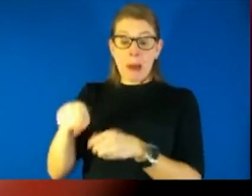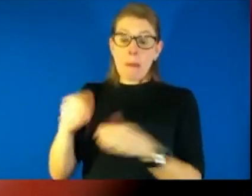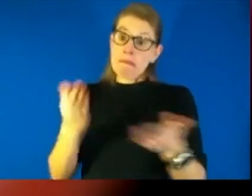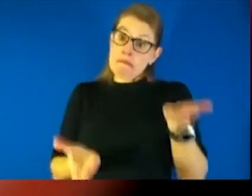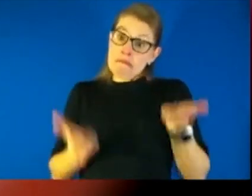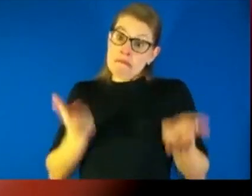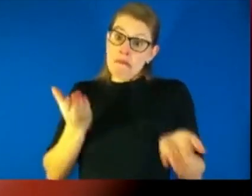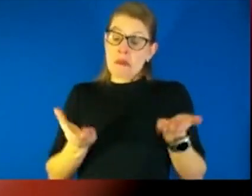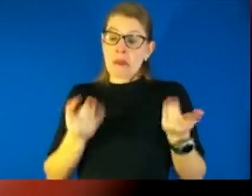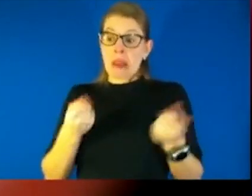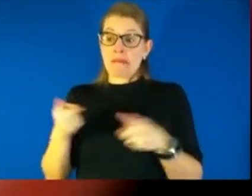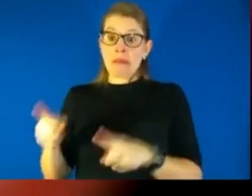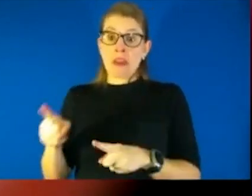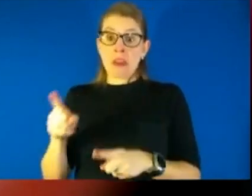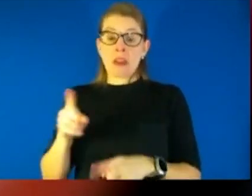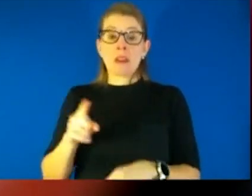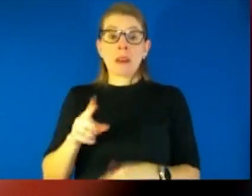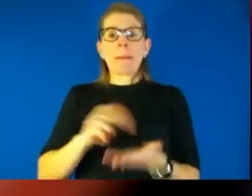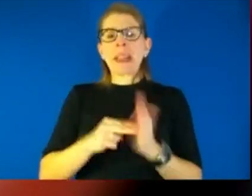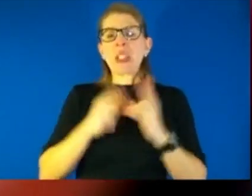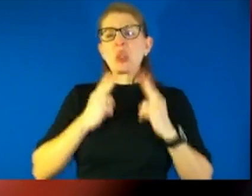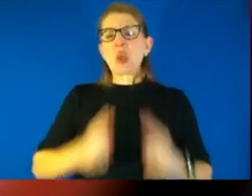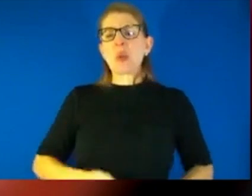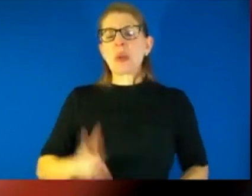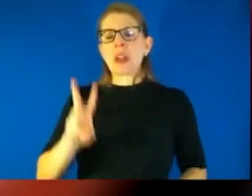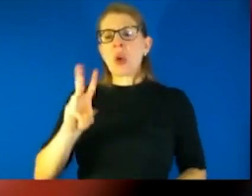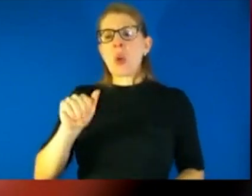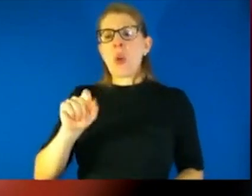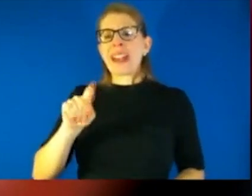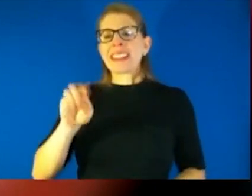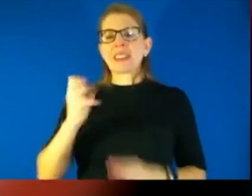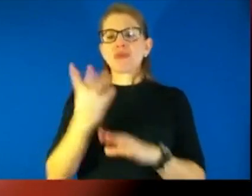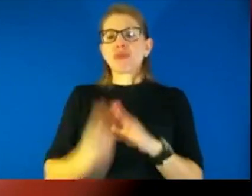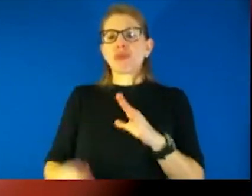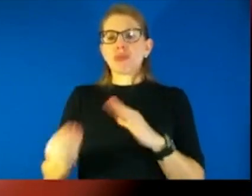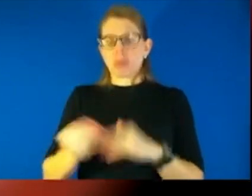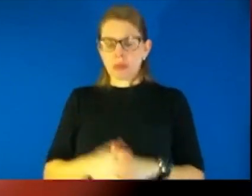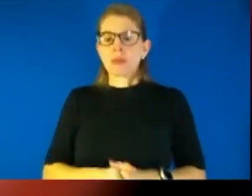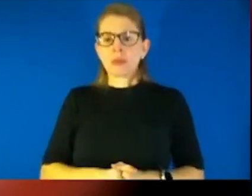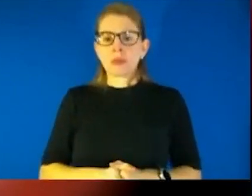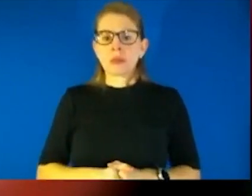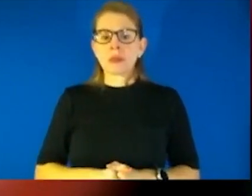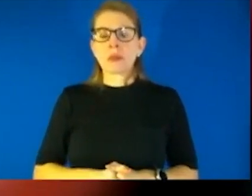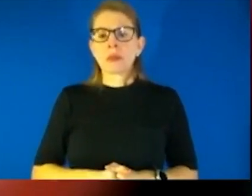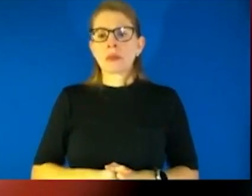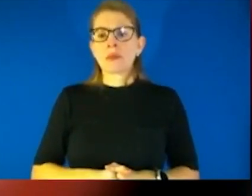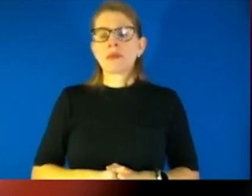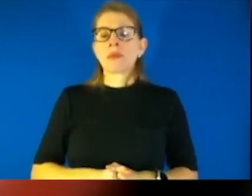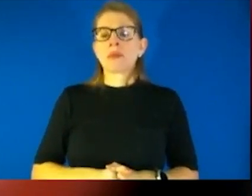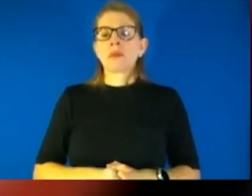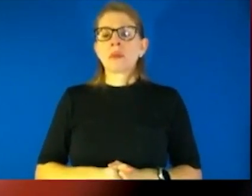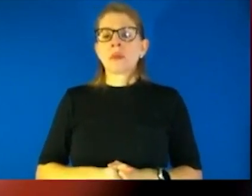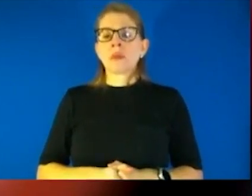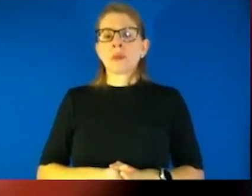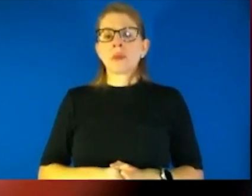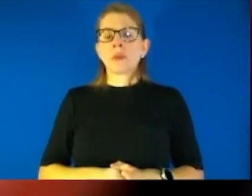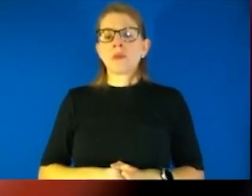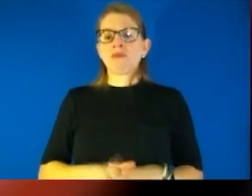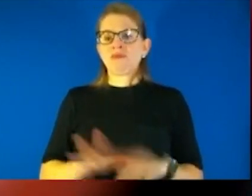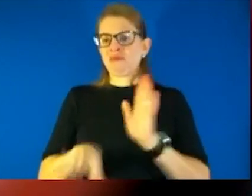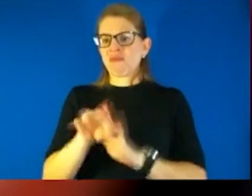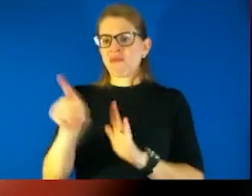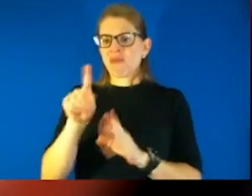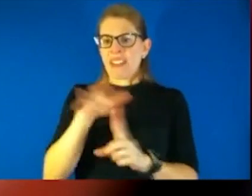could happen, or human waste, etc., in the environment. So these are the scenarios